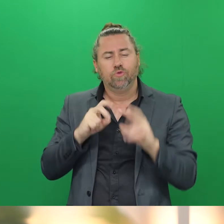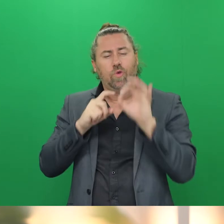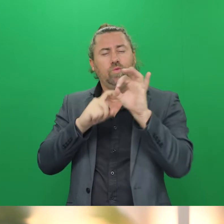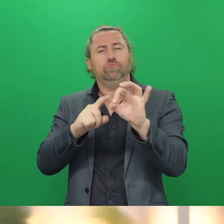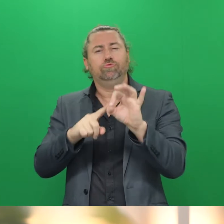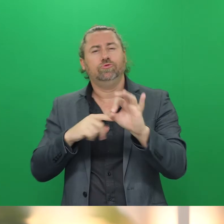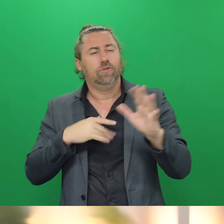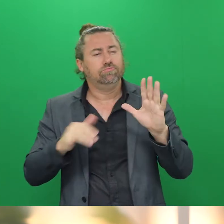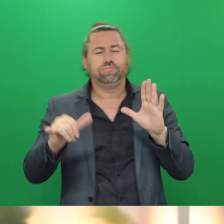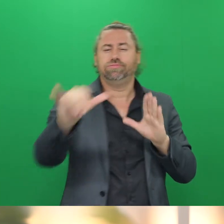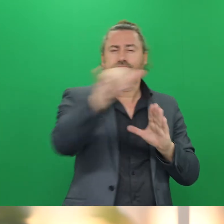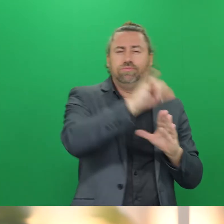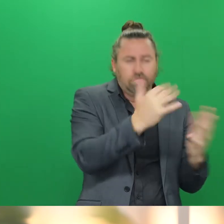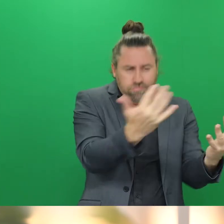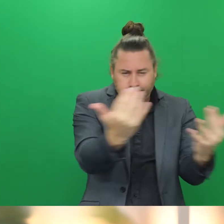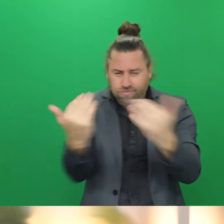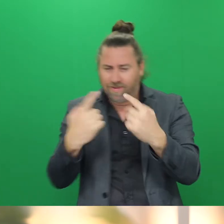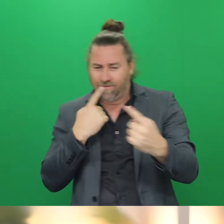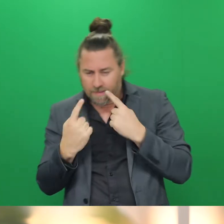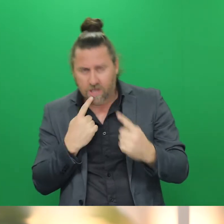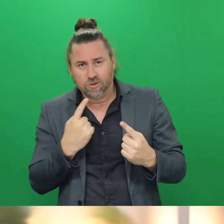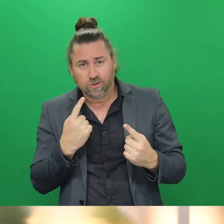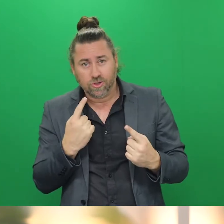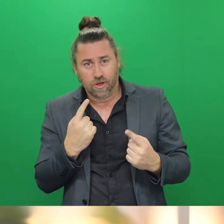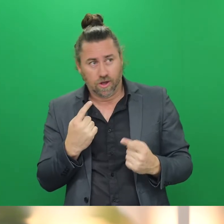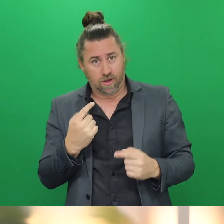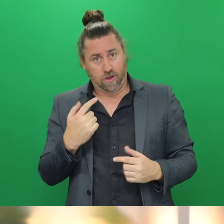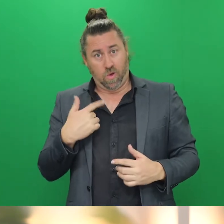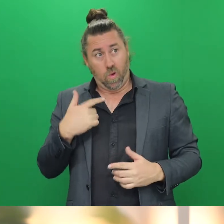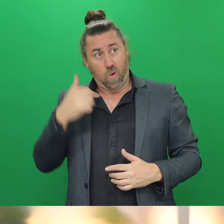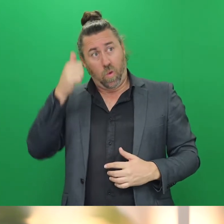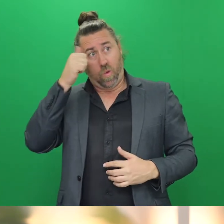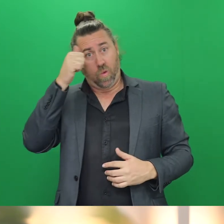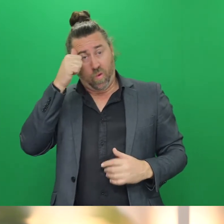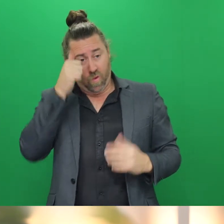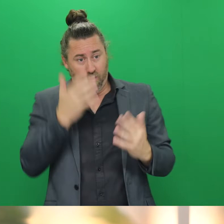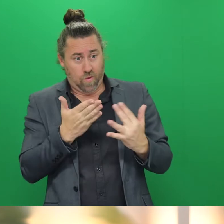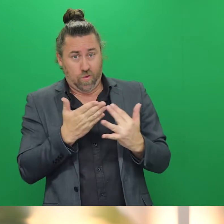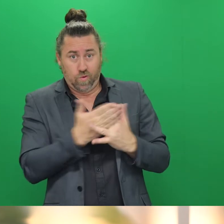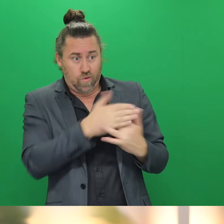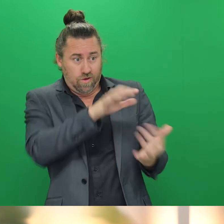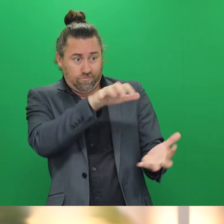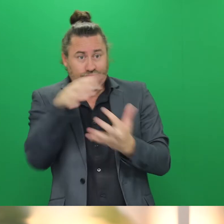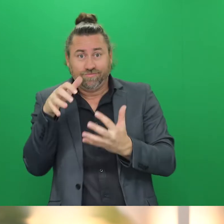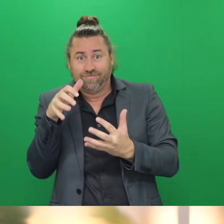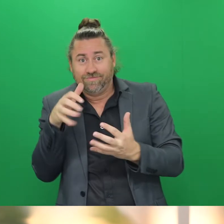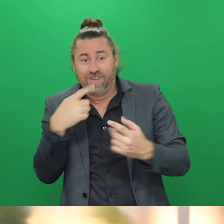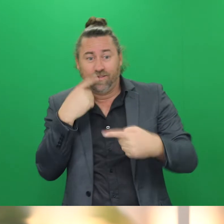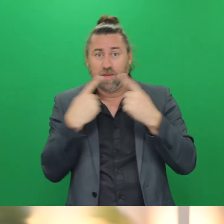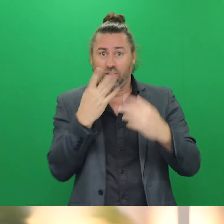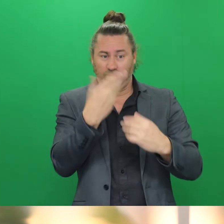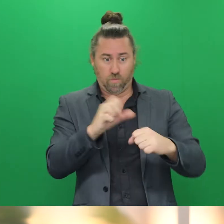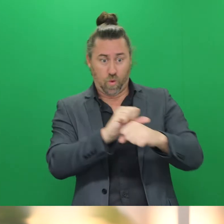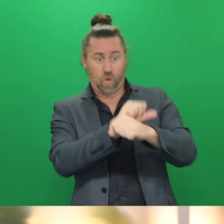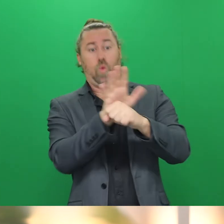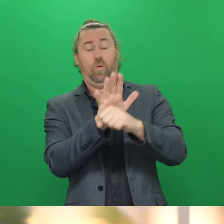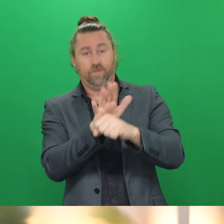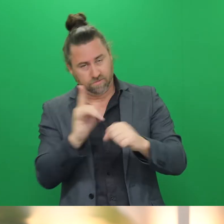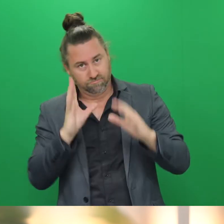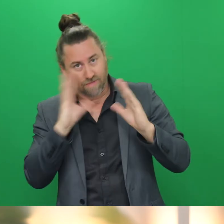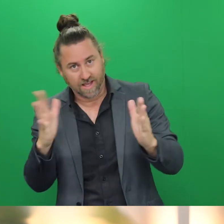about the full impact of COVID-19, but the fact that the data was collected during the pandemic is not only a fantastic